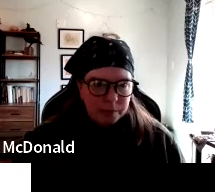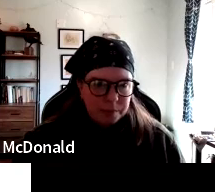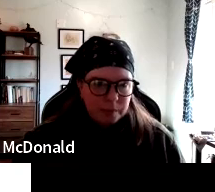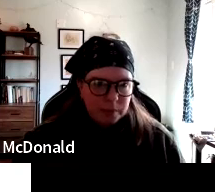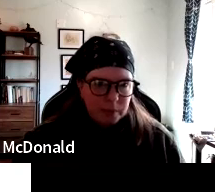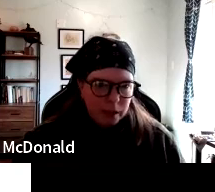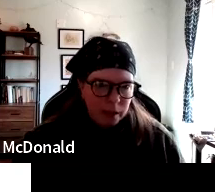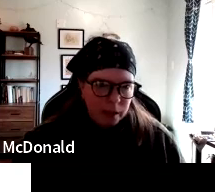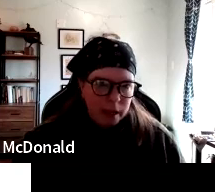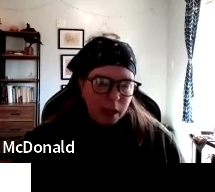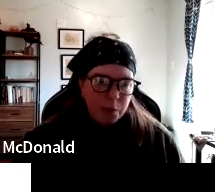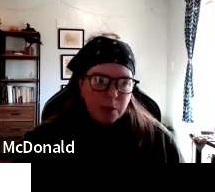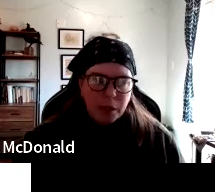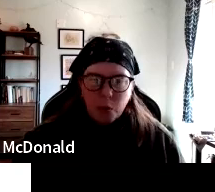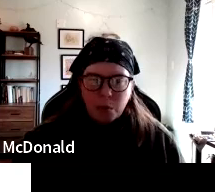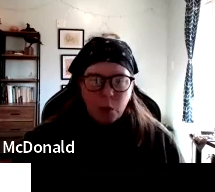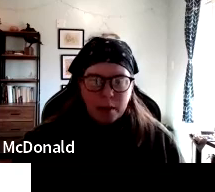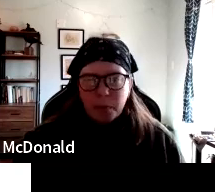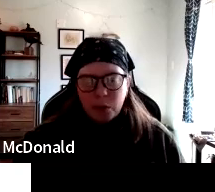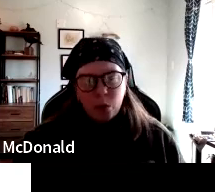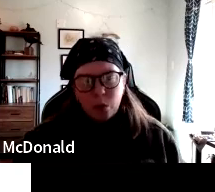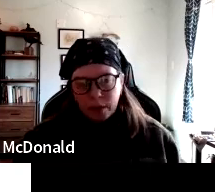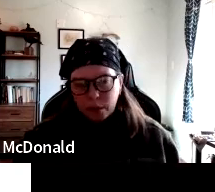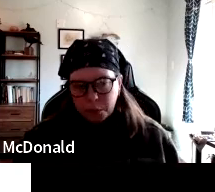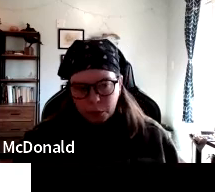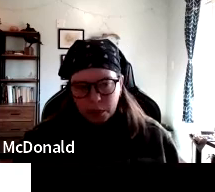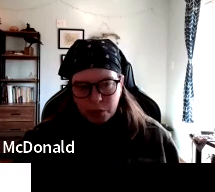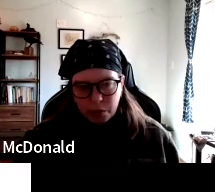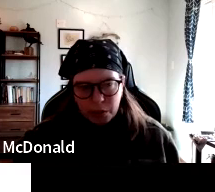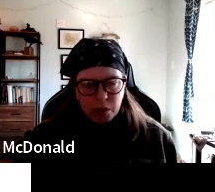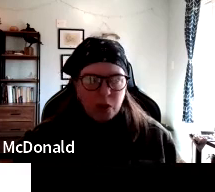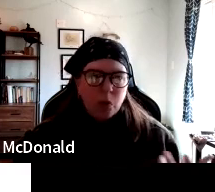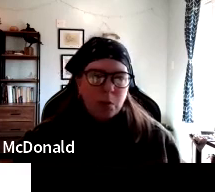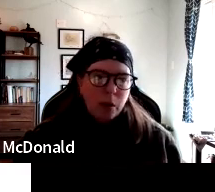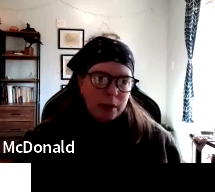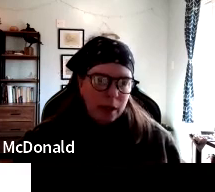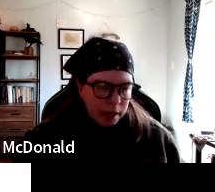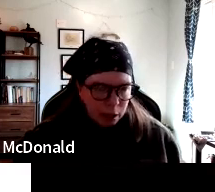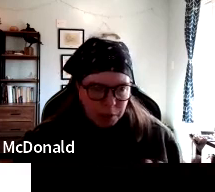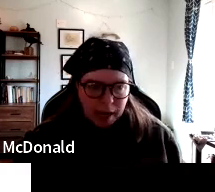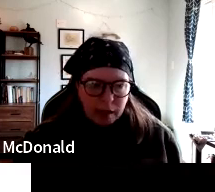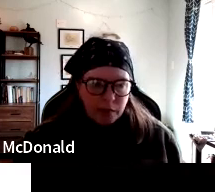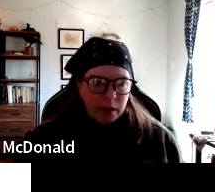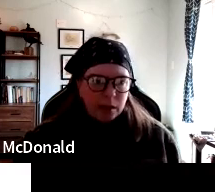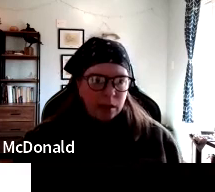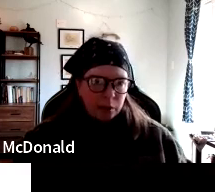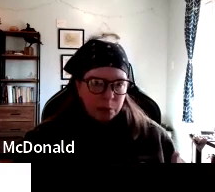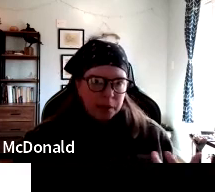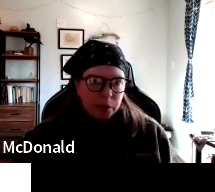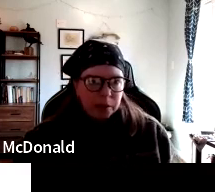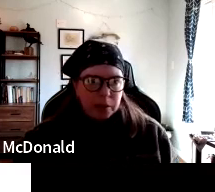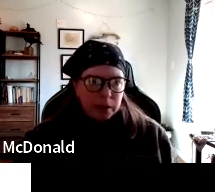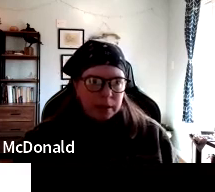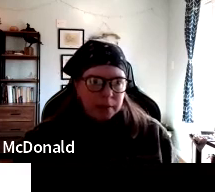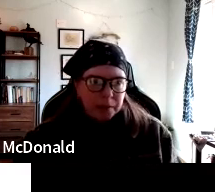bottle. And it helps to be warm water, but cool water will work too. It's just the warm water helps activate it a little